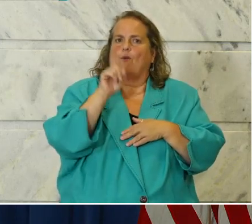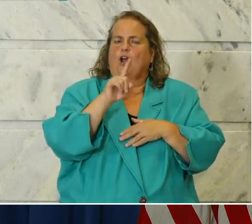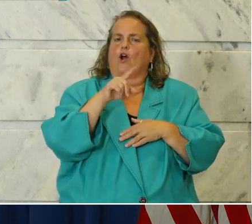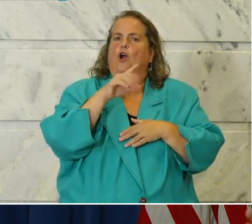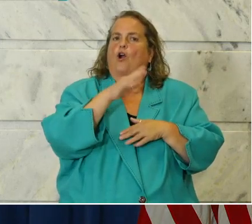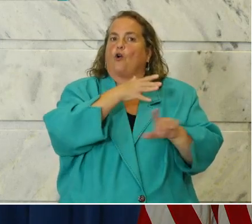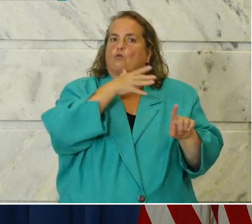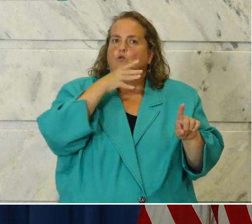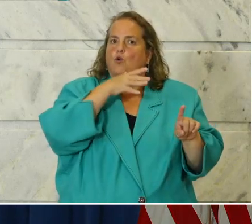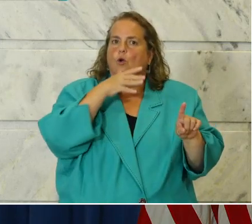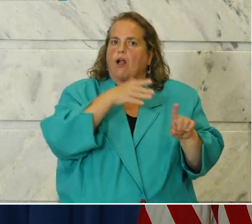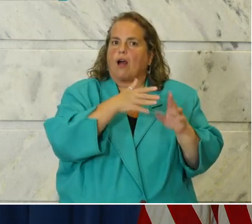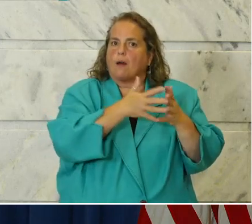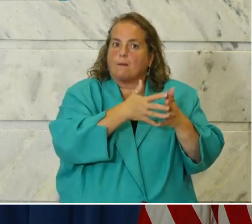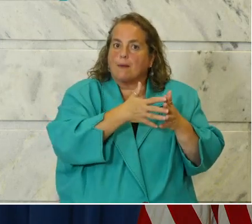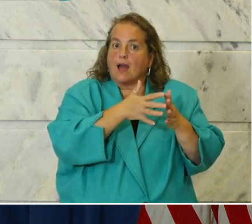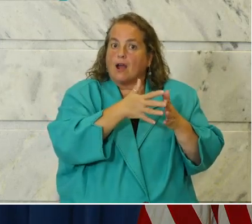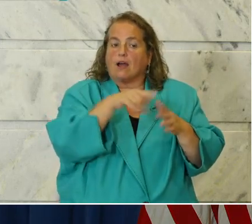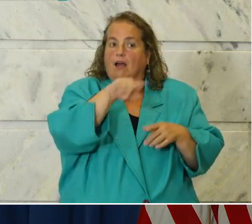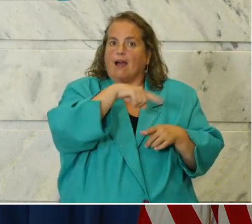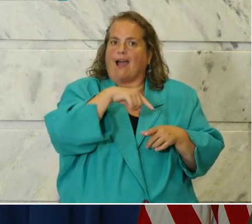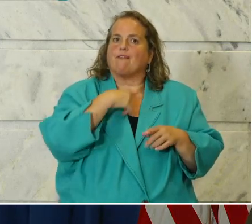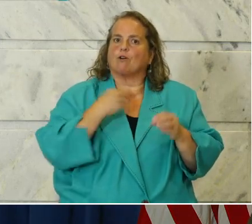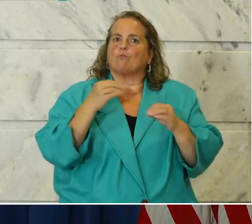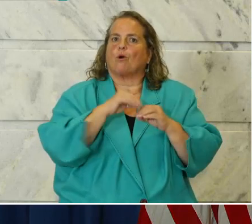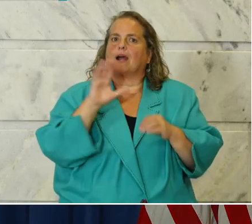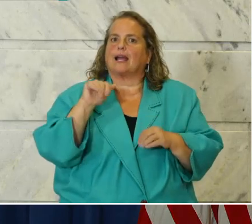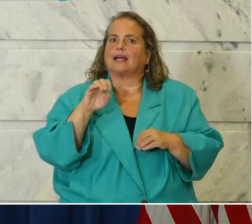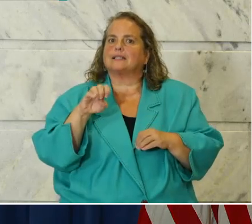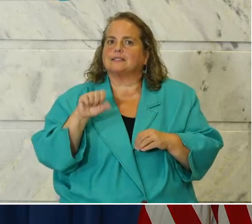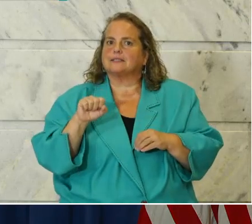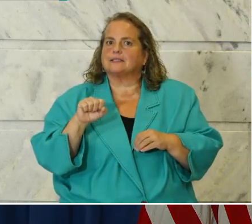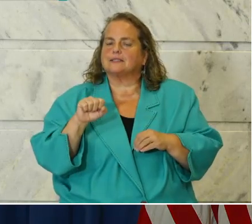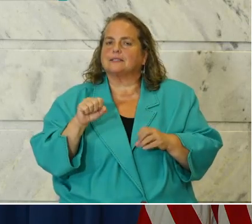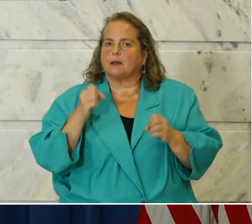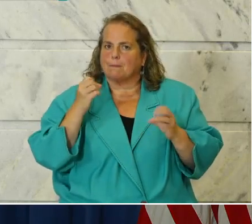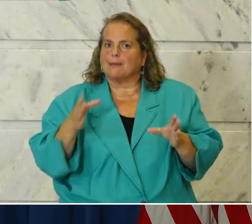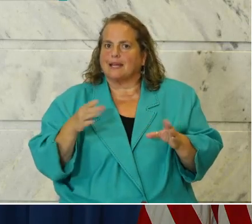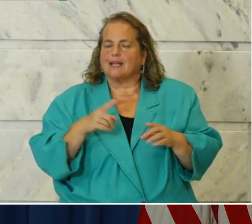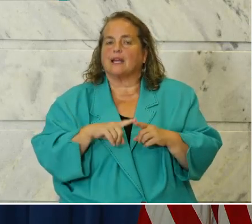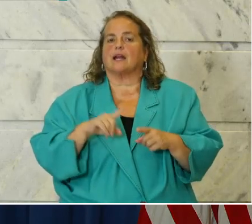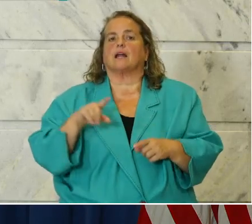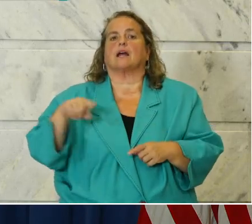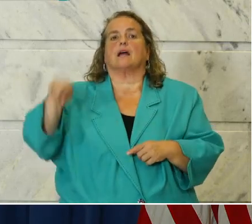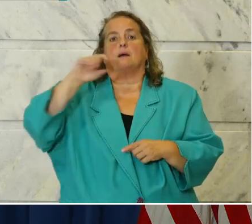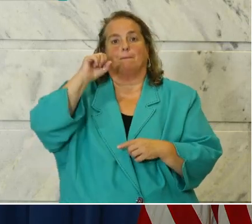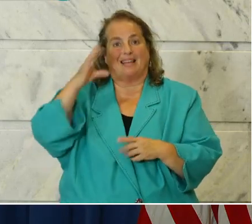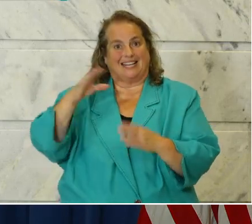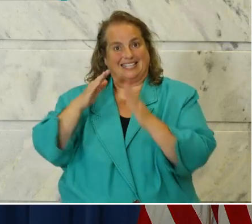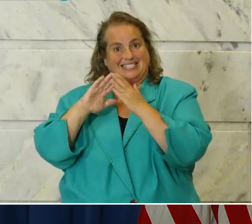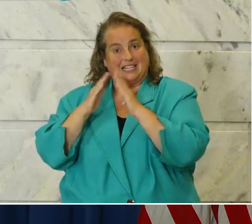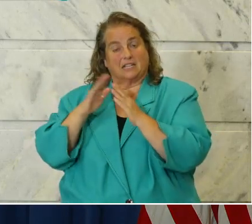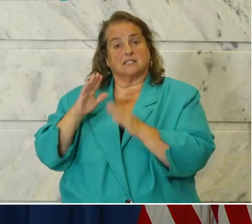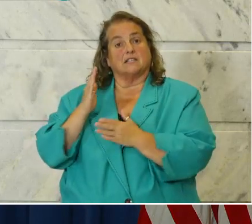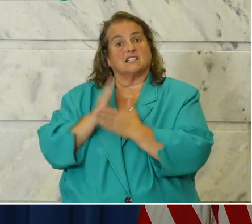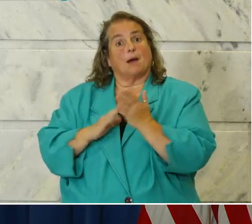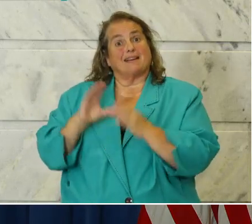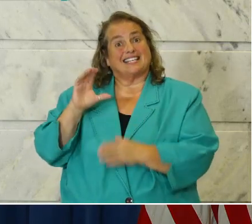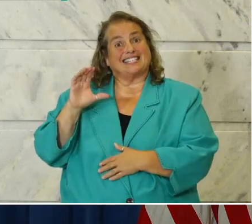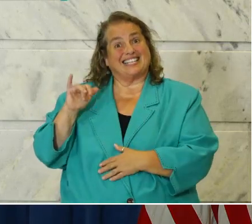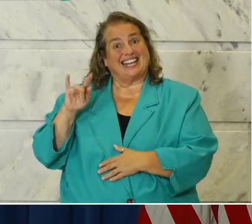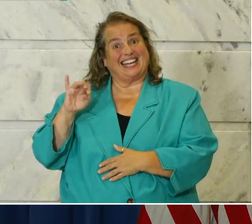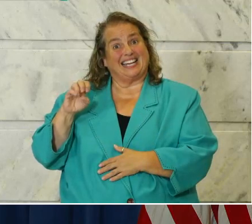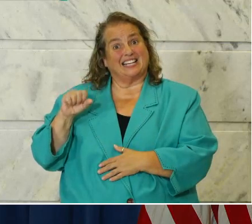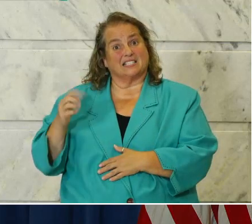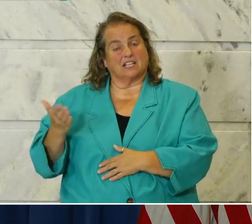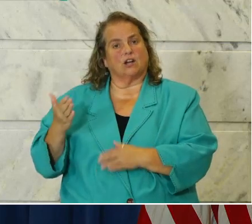is a lot of cities, not necessarily all of ours, we actually see some increases in ours, are plateauing, and that's probably because the number of people that have been exposed